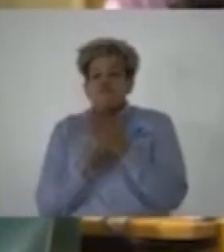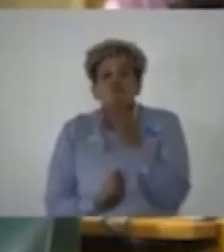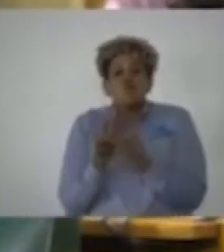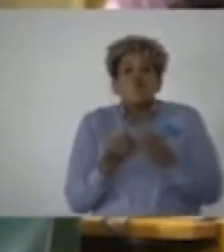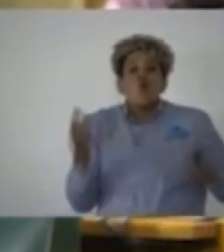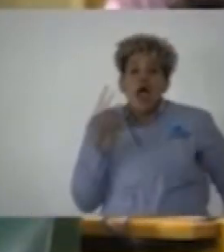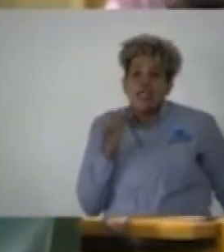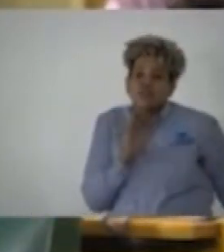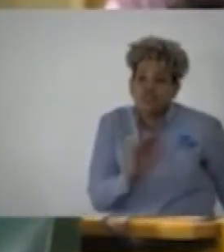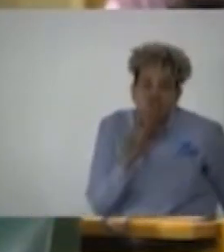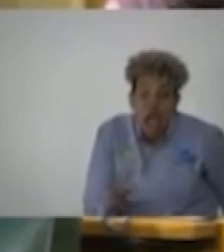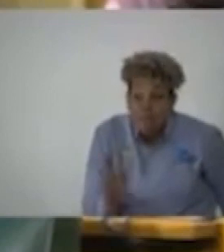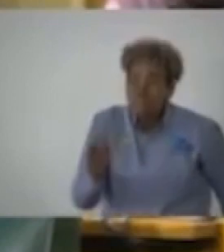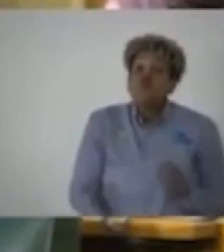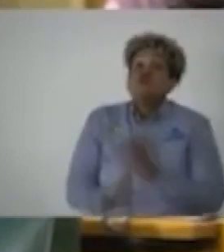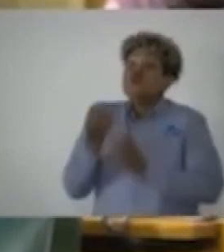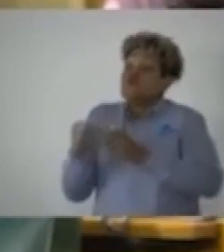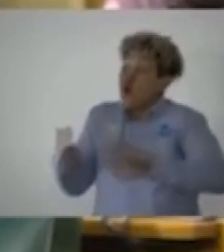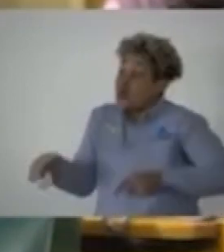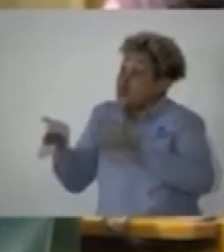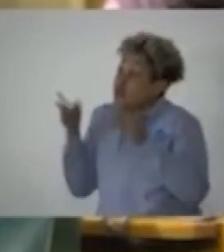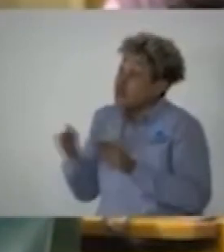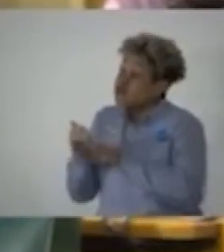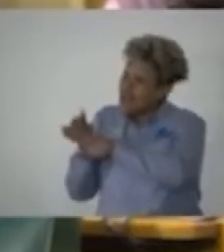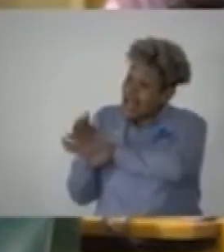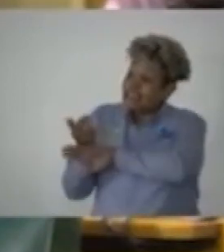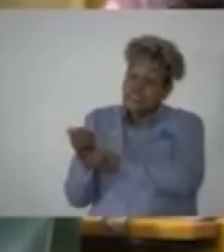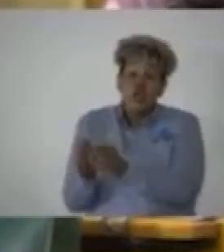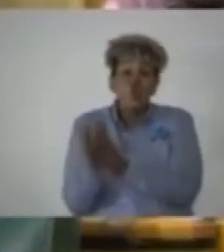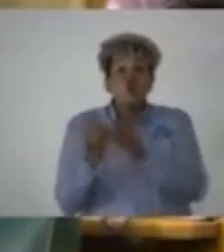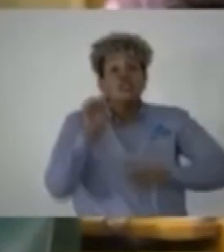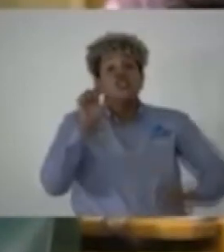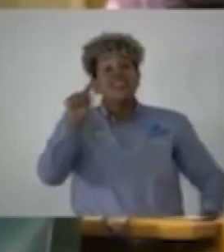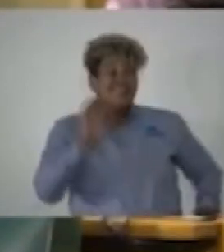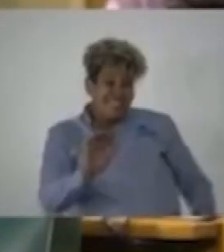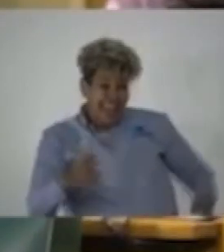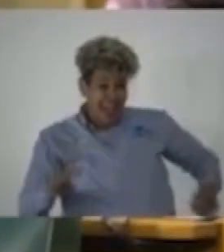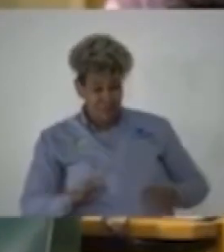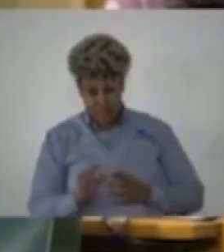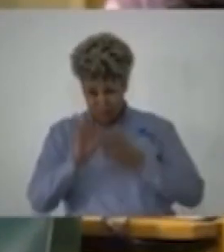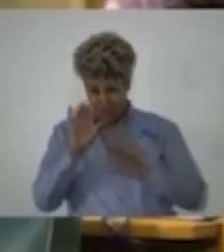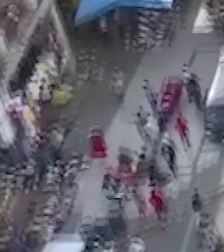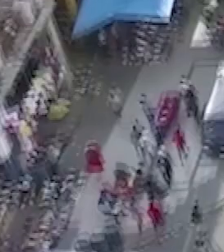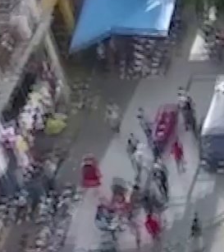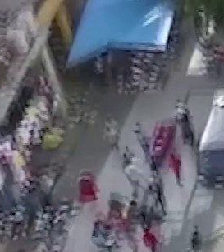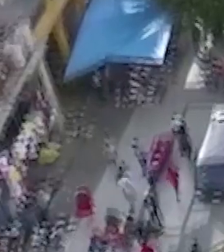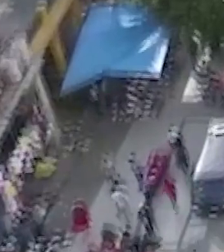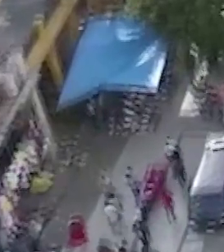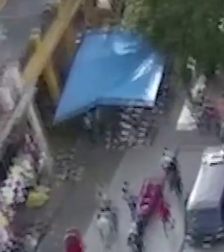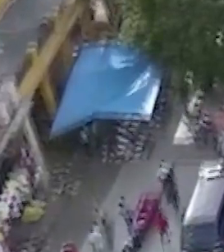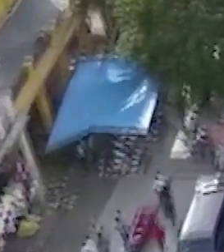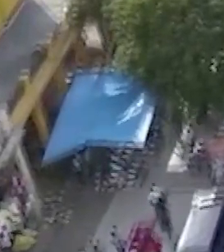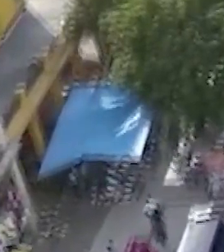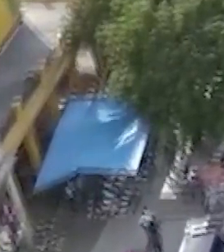experience. And the growth in those items exceeds the growth in GCT and special consumption tax. He advised